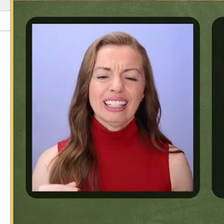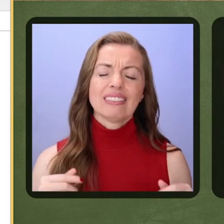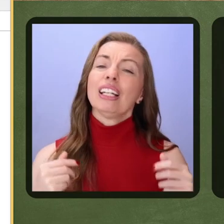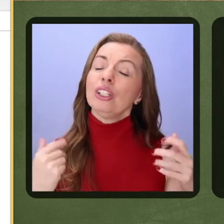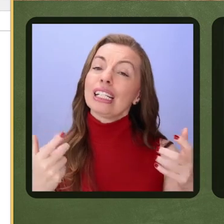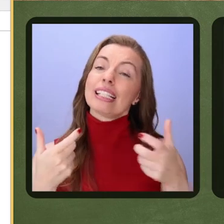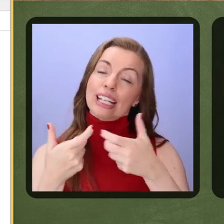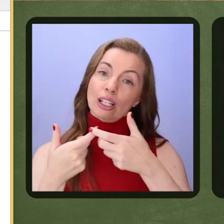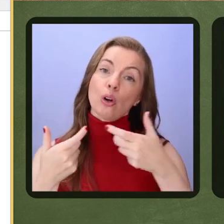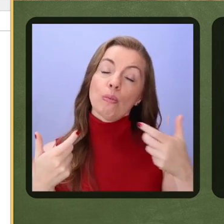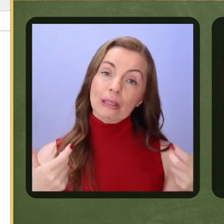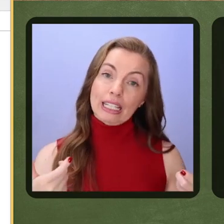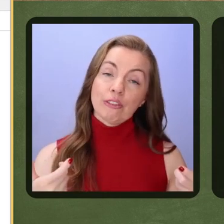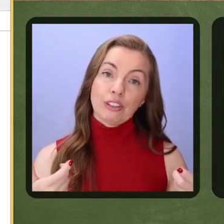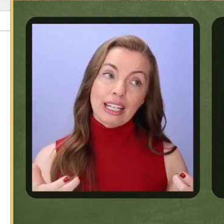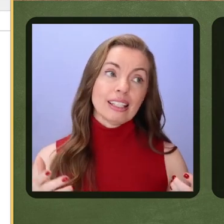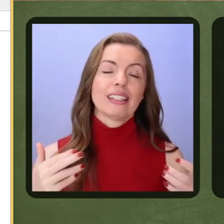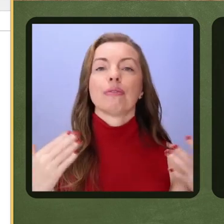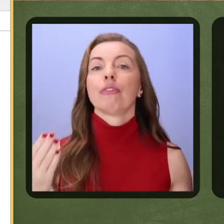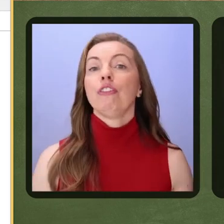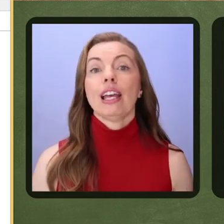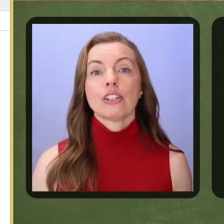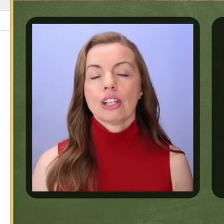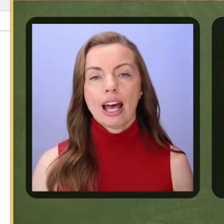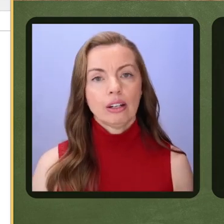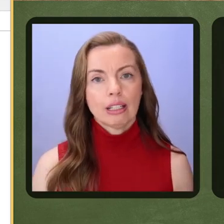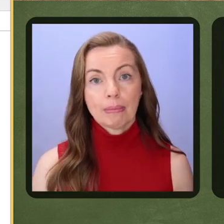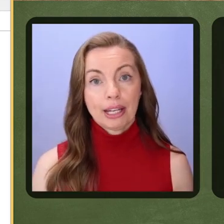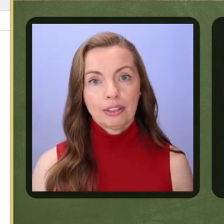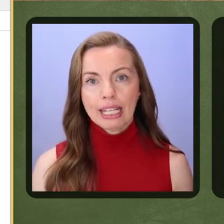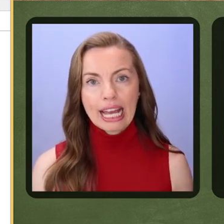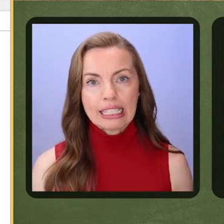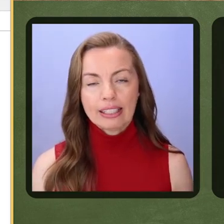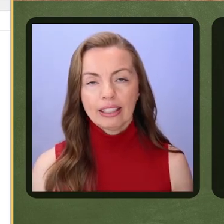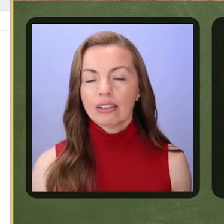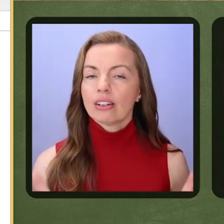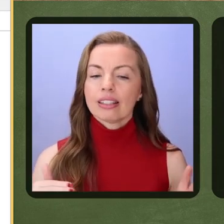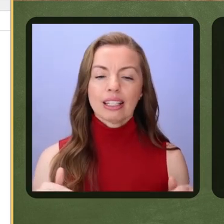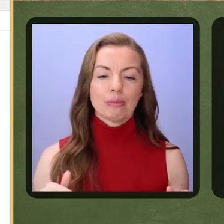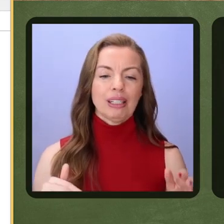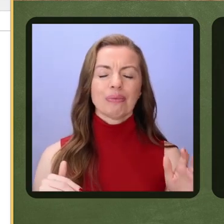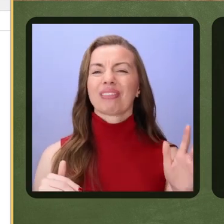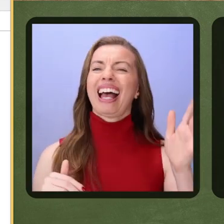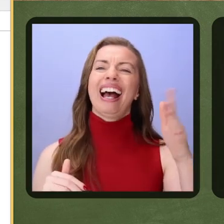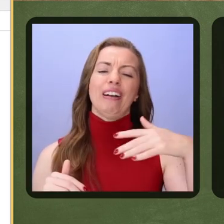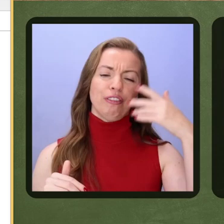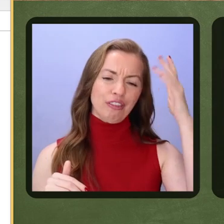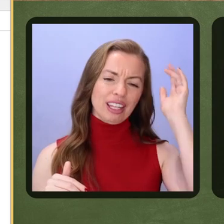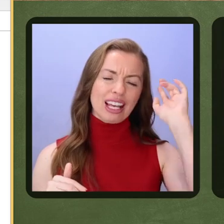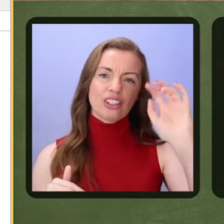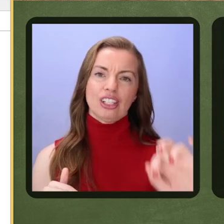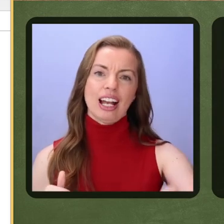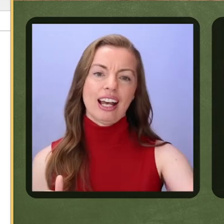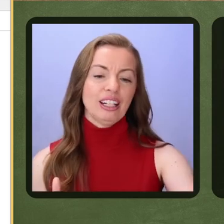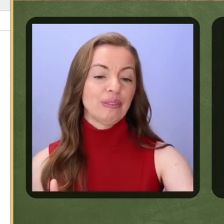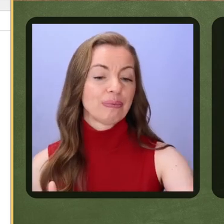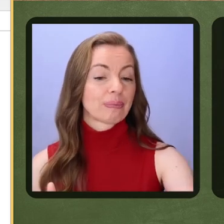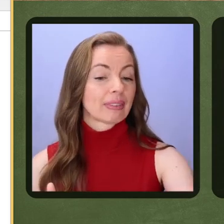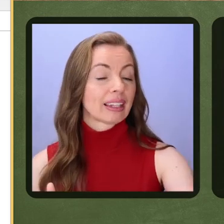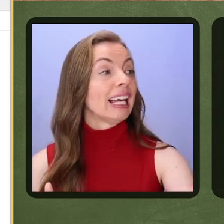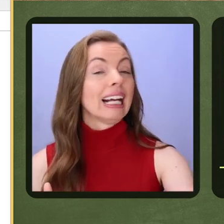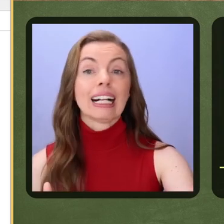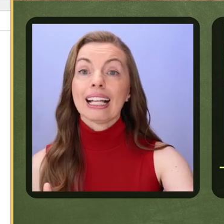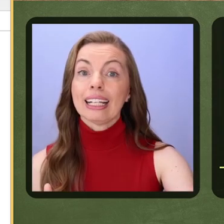Viajaram, yeah? You can say the complete phrase, viajaram na maionese. Or simply,